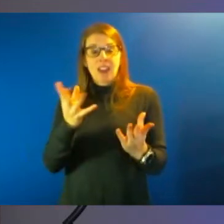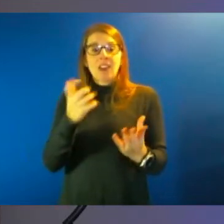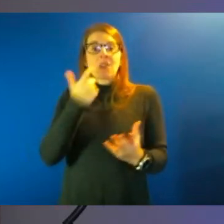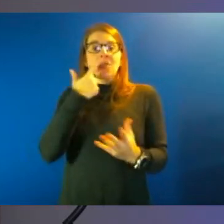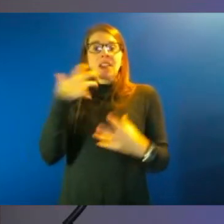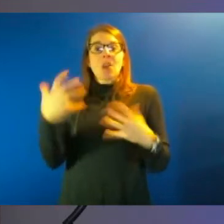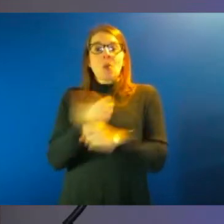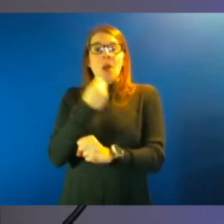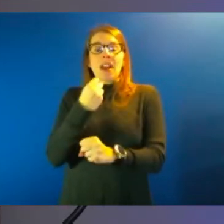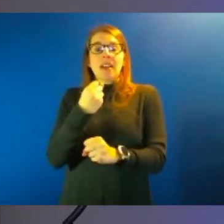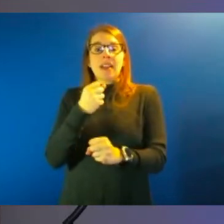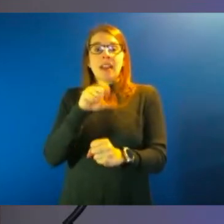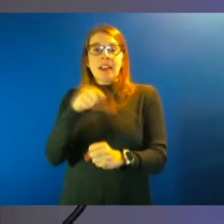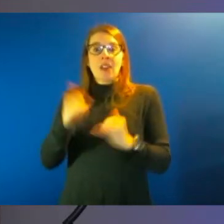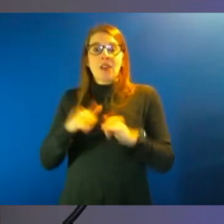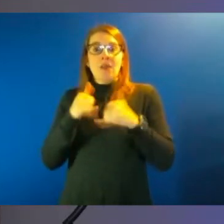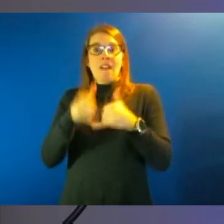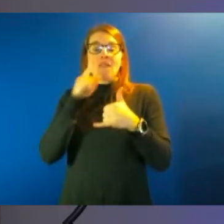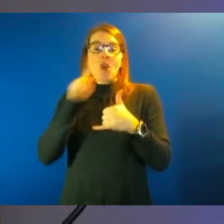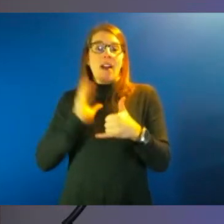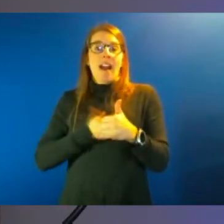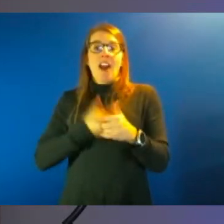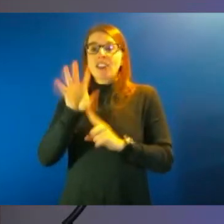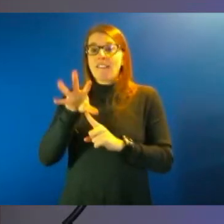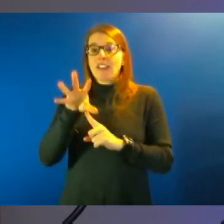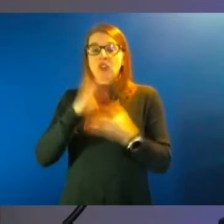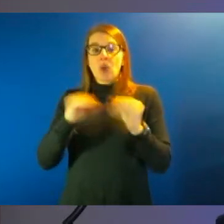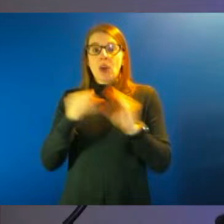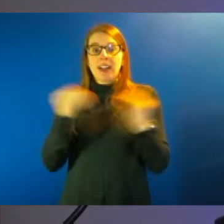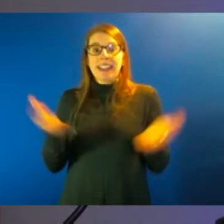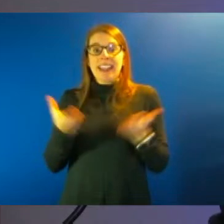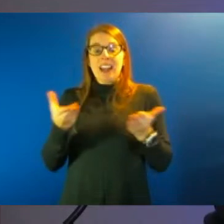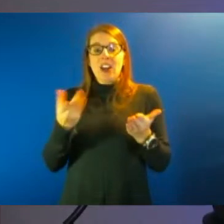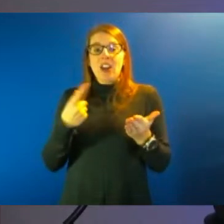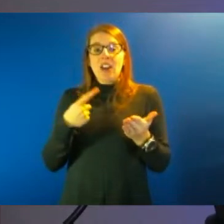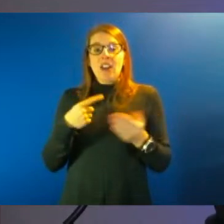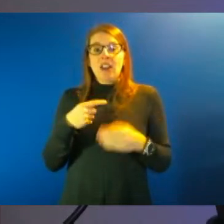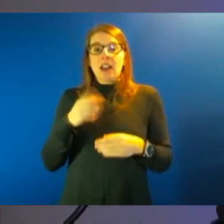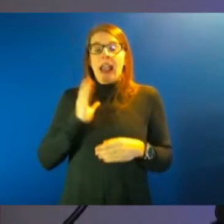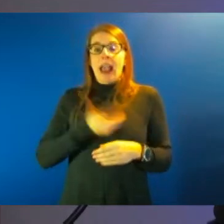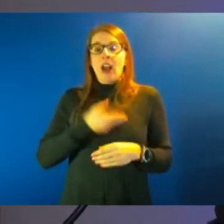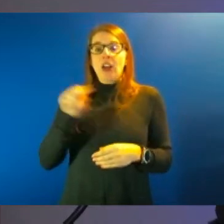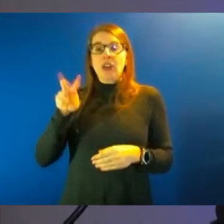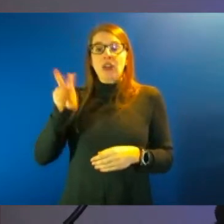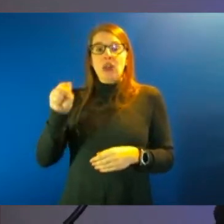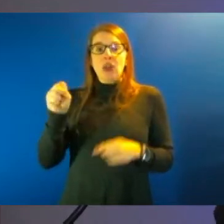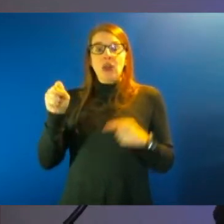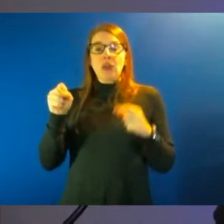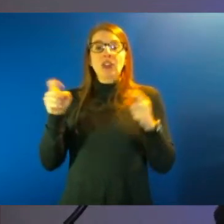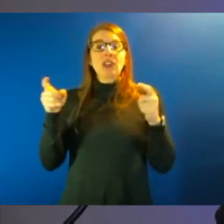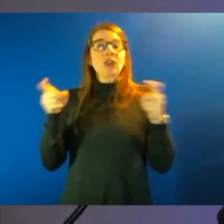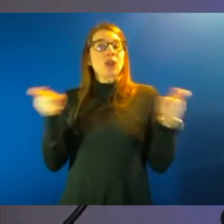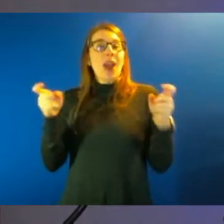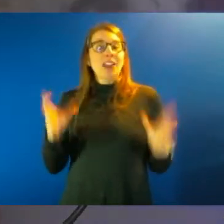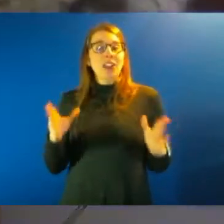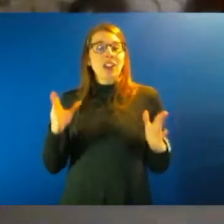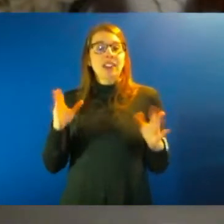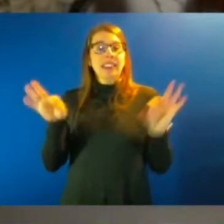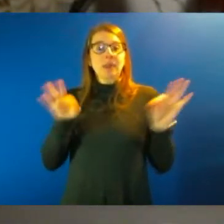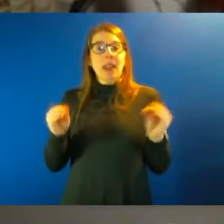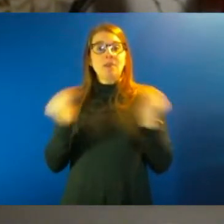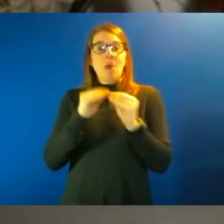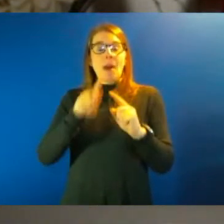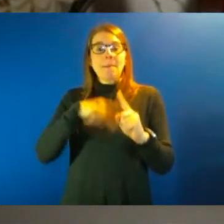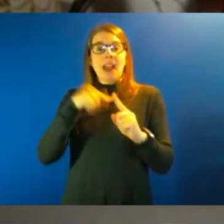for our coverage, a story that we told here at the health system. Here is our news director, Jill Chadwick, to tell us more about it.